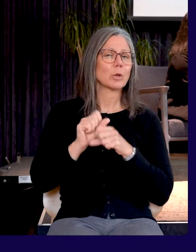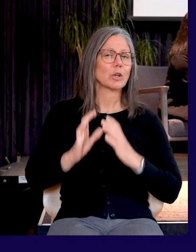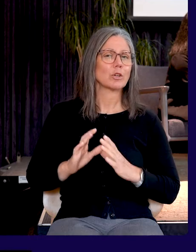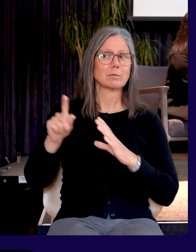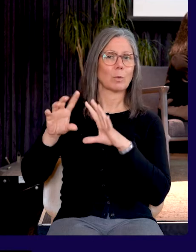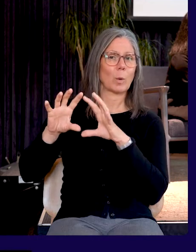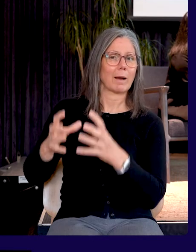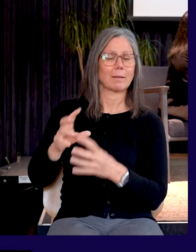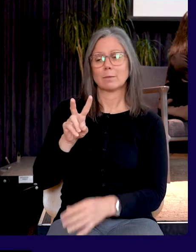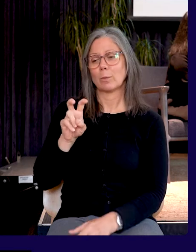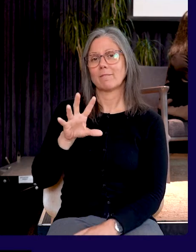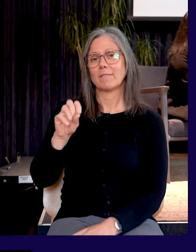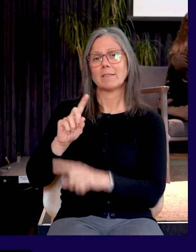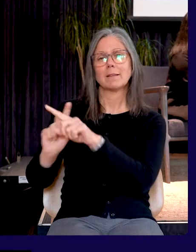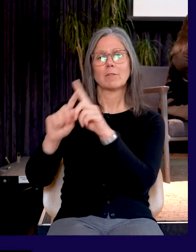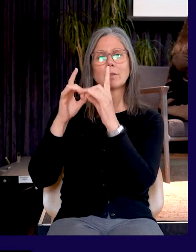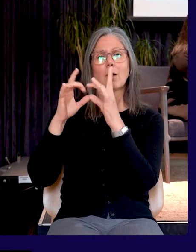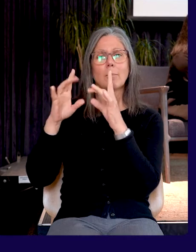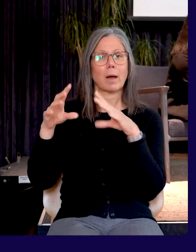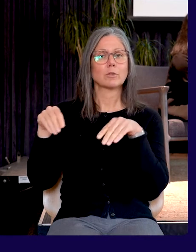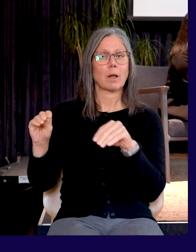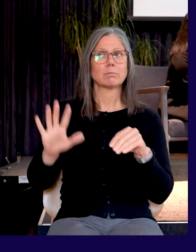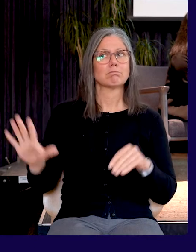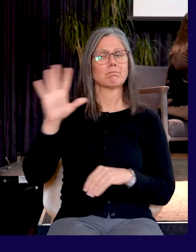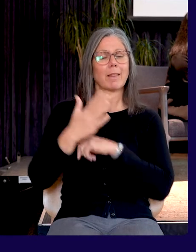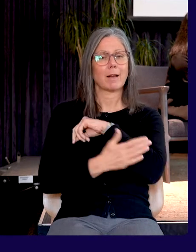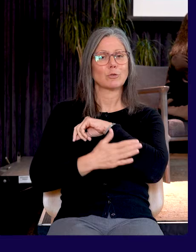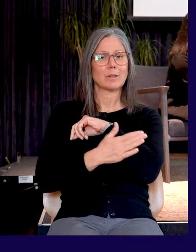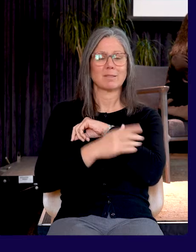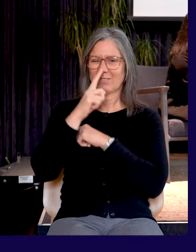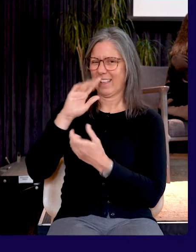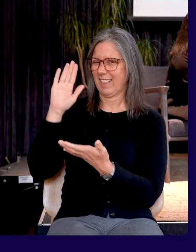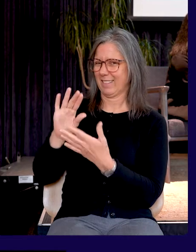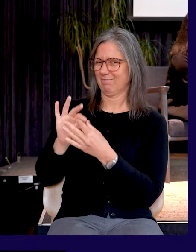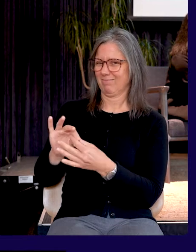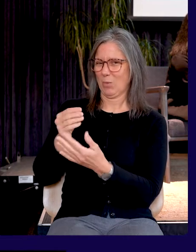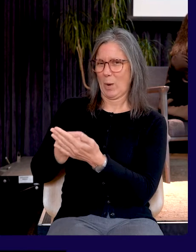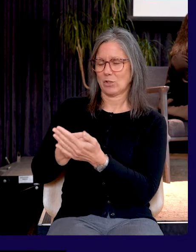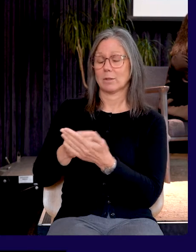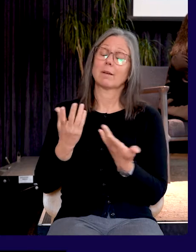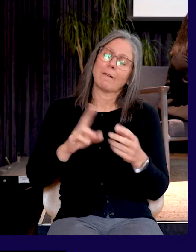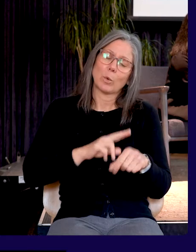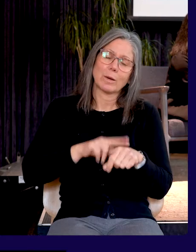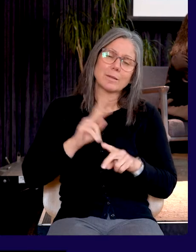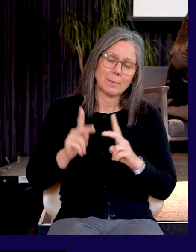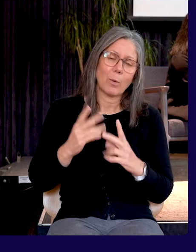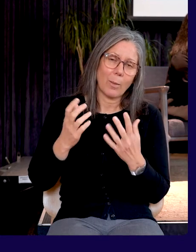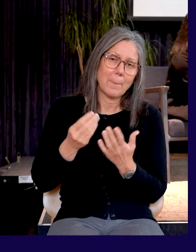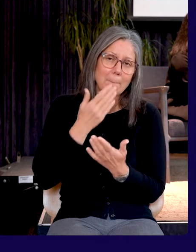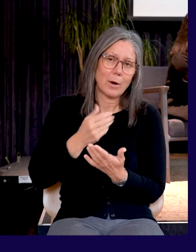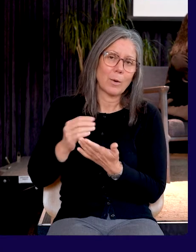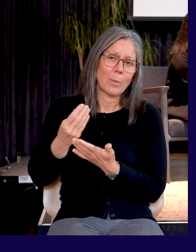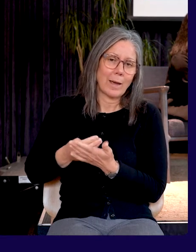organized in, I think, 250 Starbucks coffee shops around the country. It was less about wages. I mean, of course, everyone always could do the better wage. It was